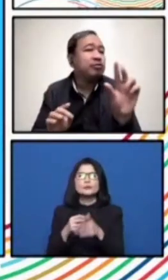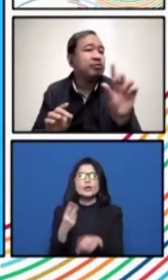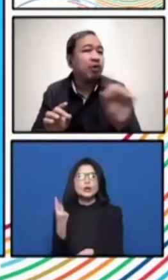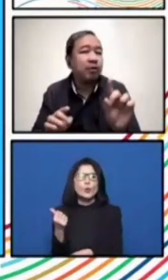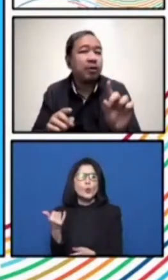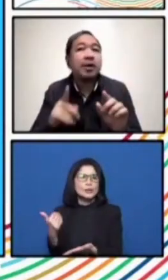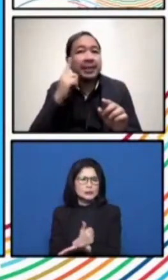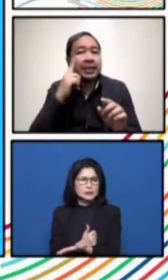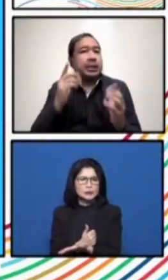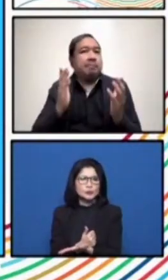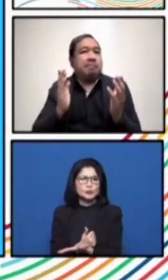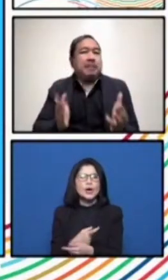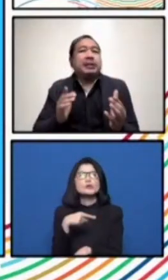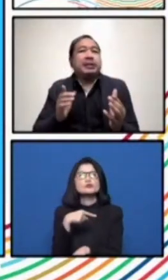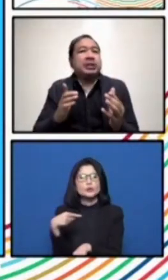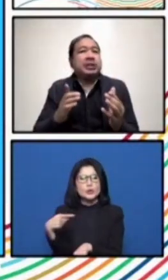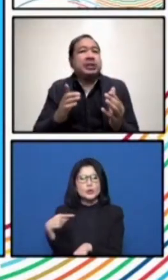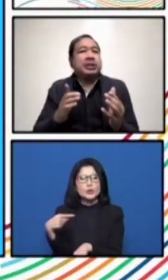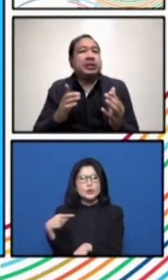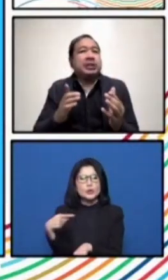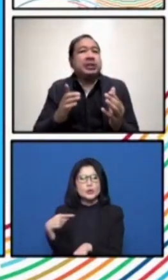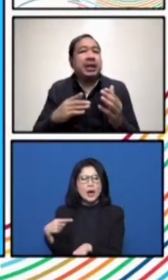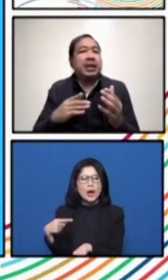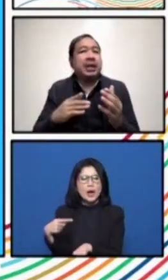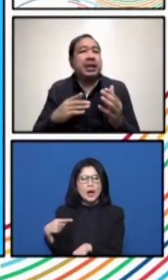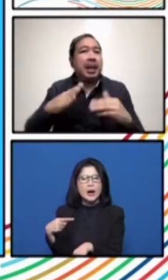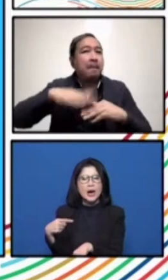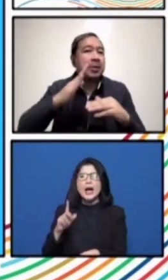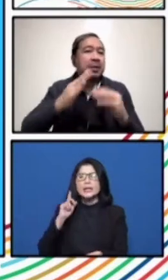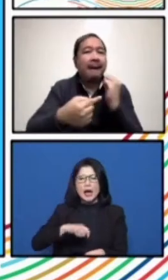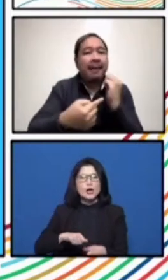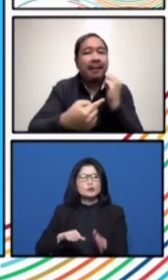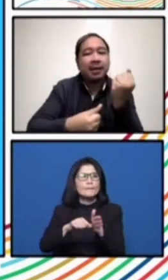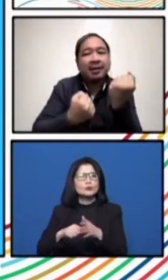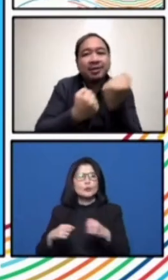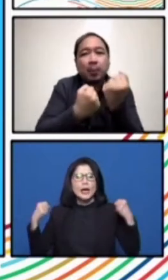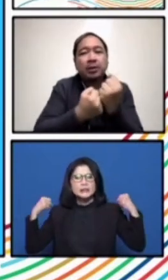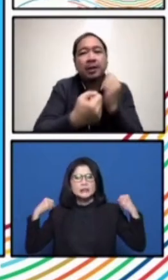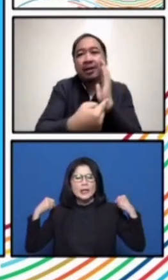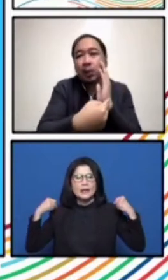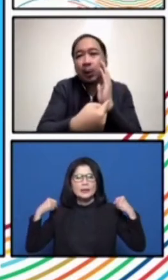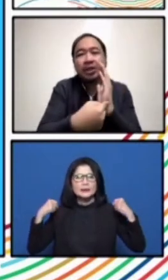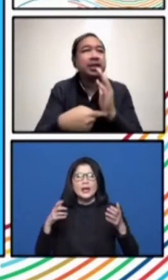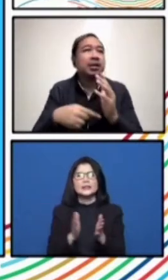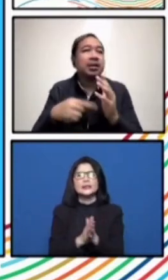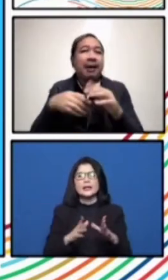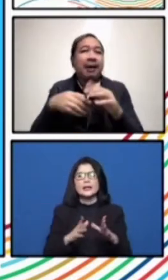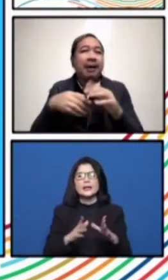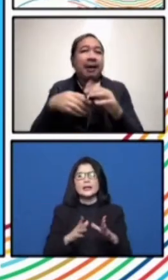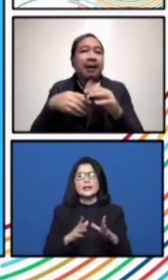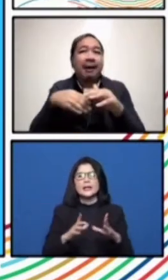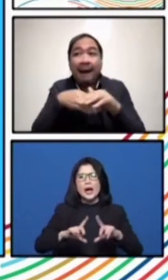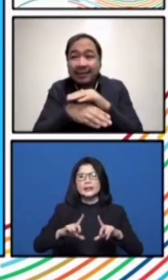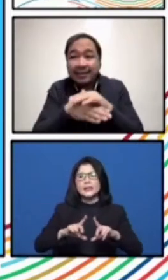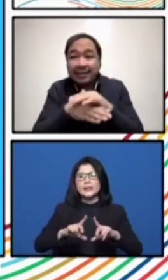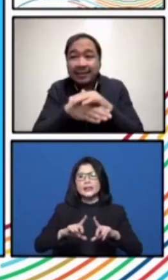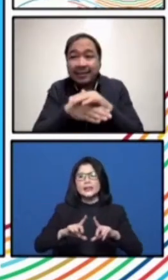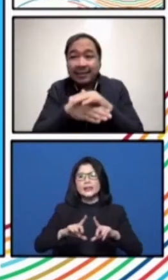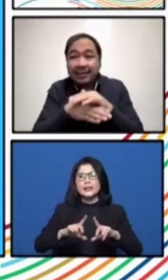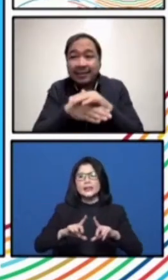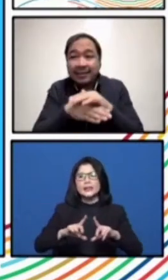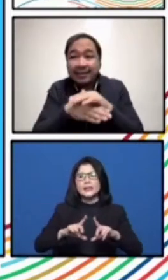care and assistive technology here I'm sure you you heard that in other session I think there has been quite a lot of progress